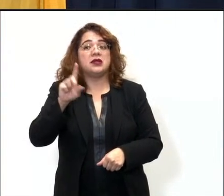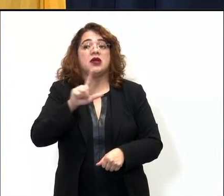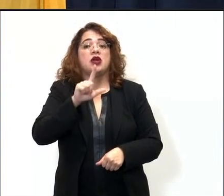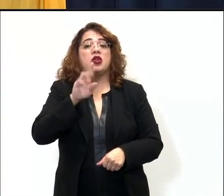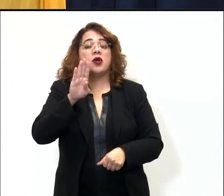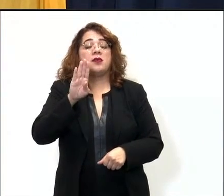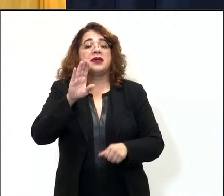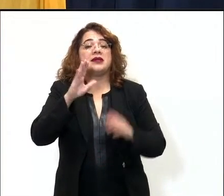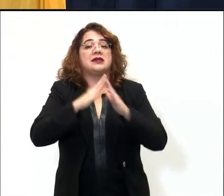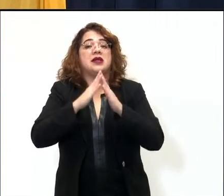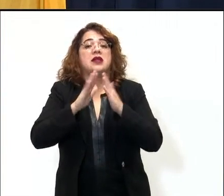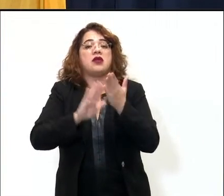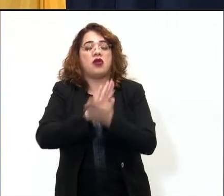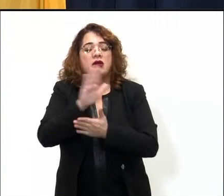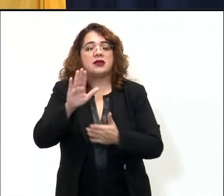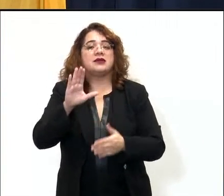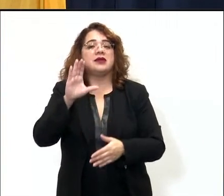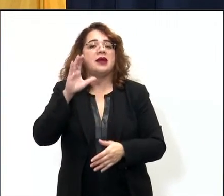College, or Cal State Long Beach,